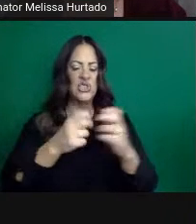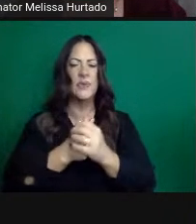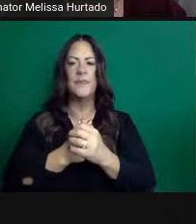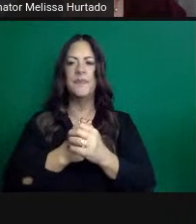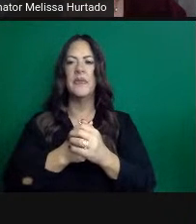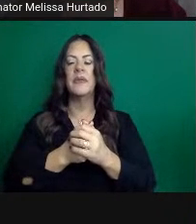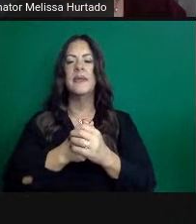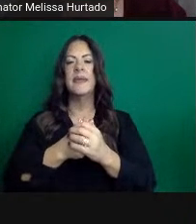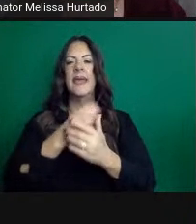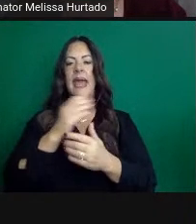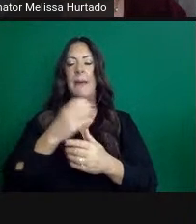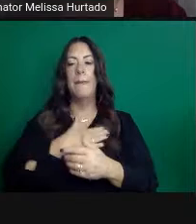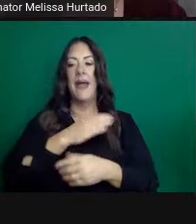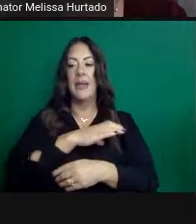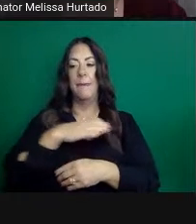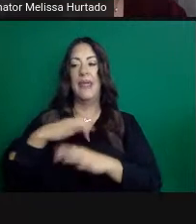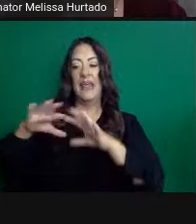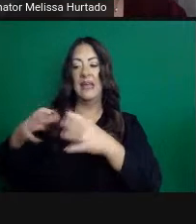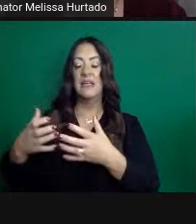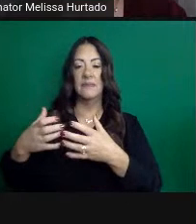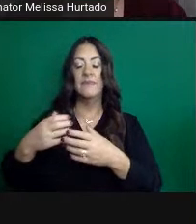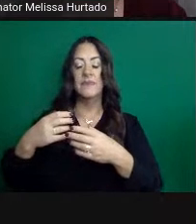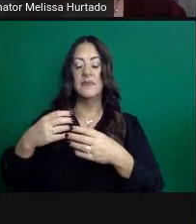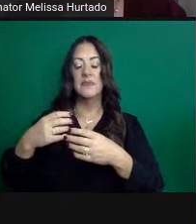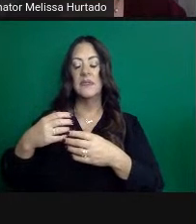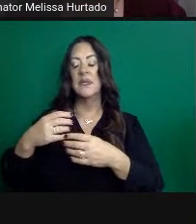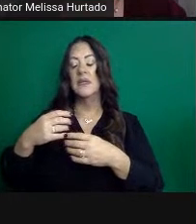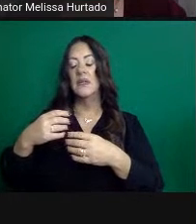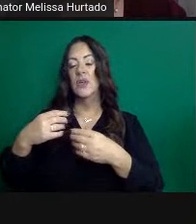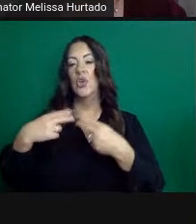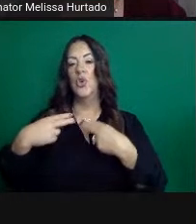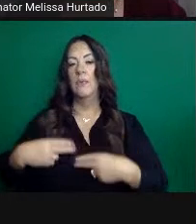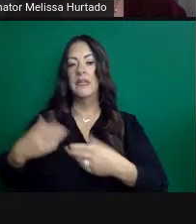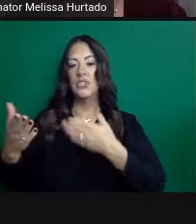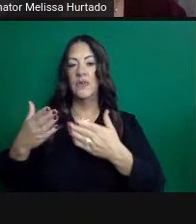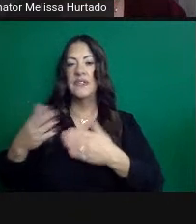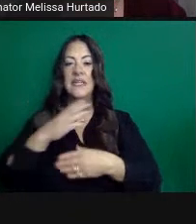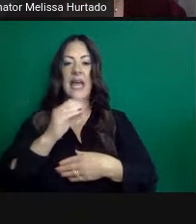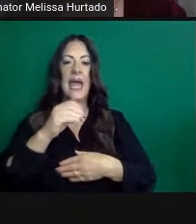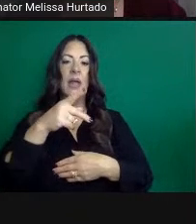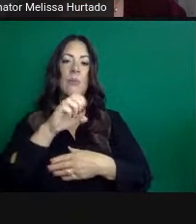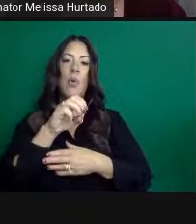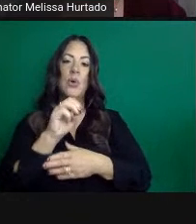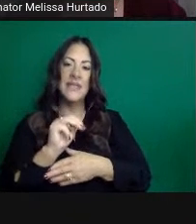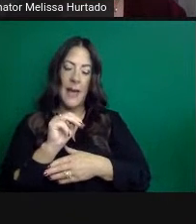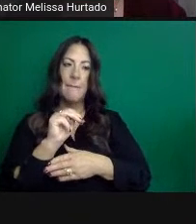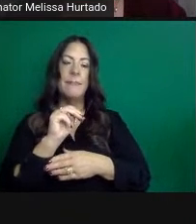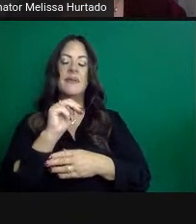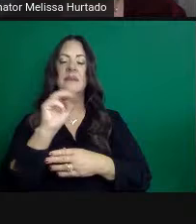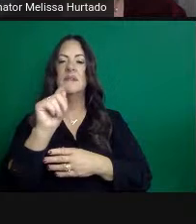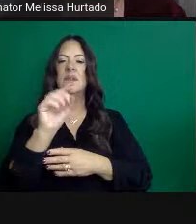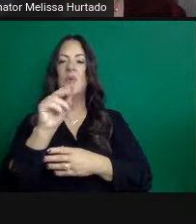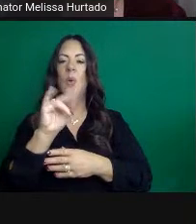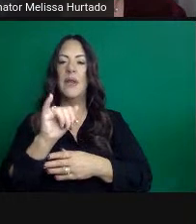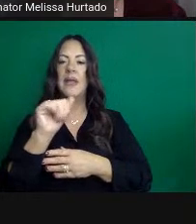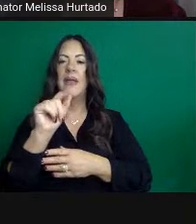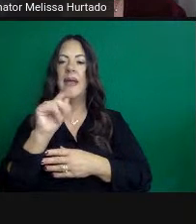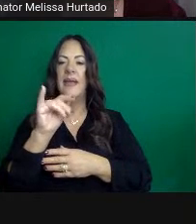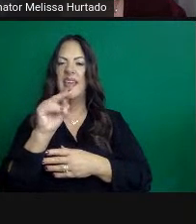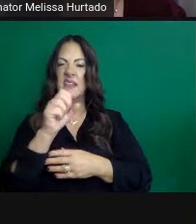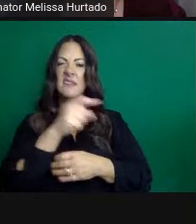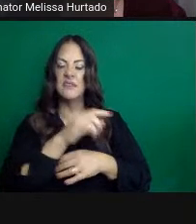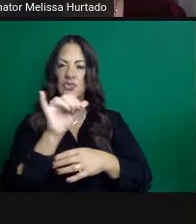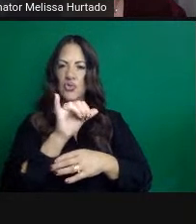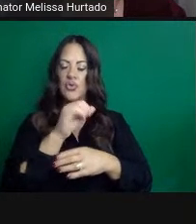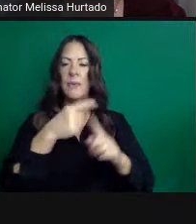Human Services Committee and the Senate President Pro Tem Tony Atkins, also co-hosted similar events in their districts that focused